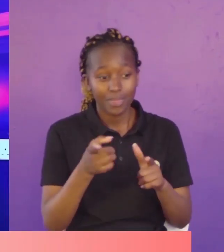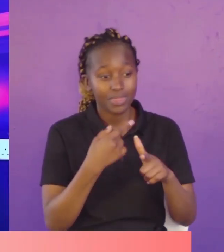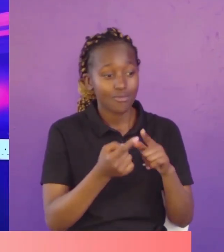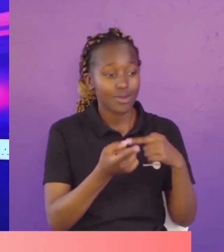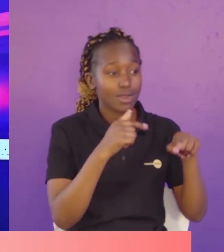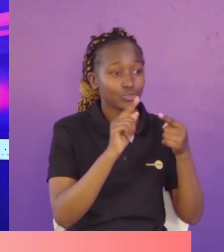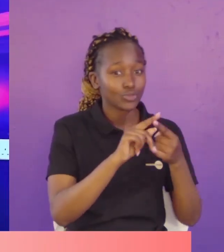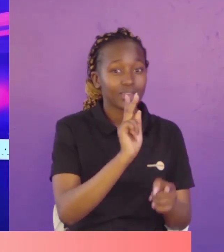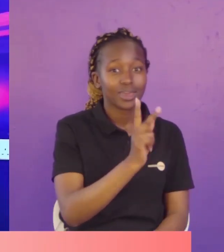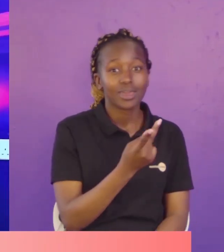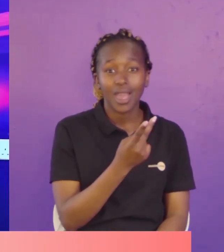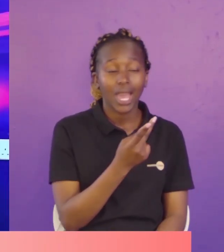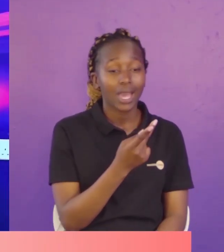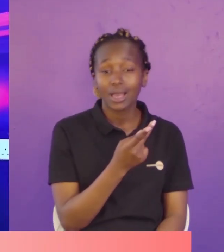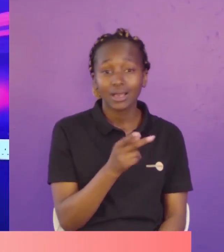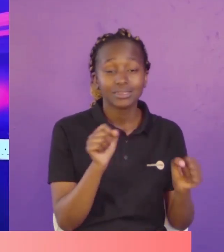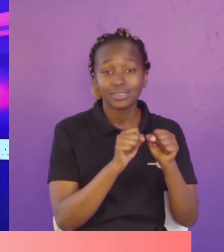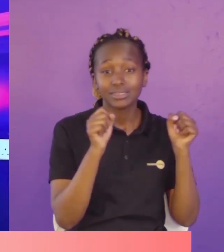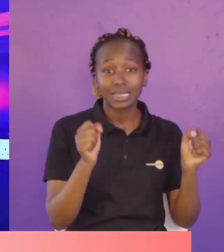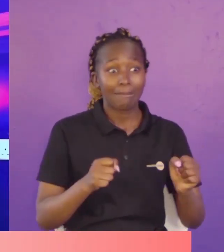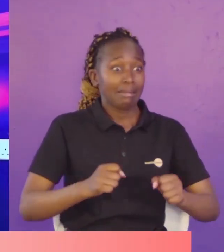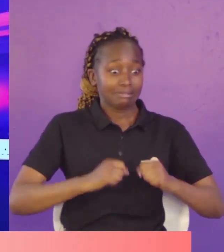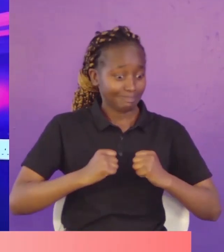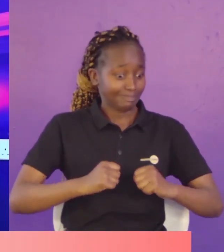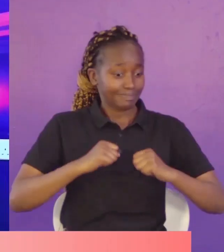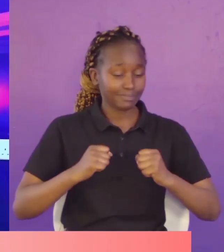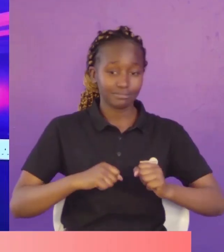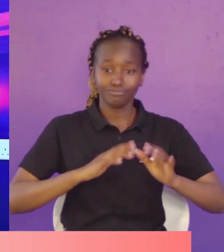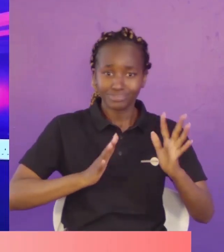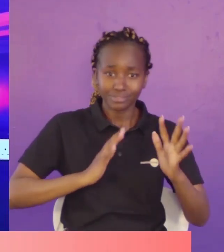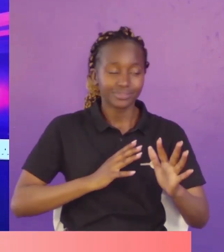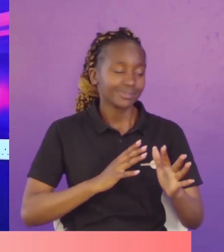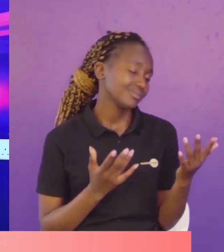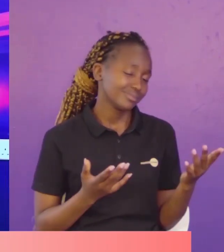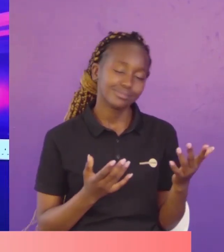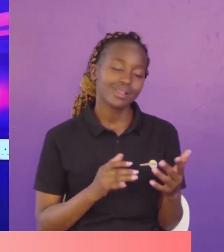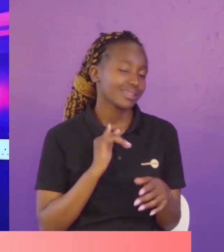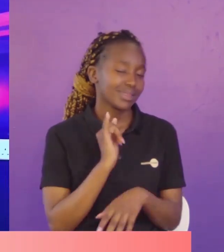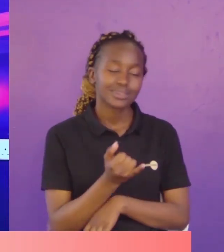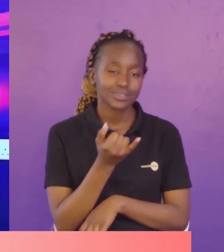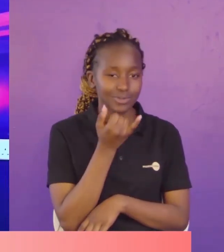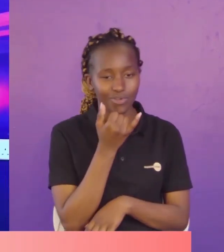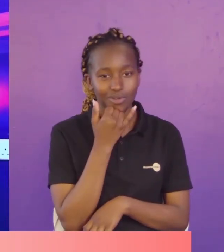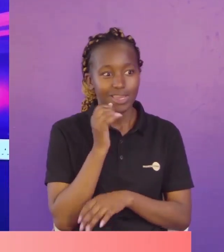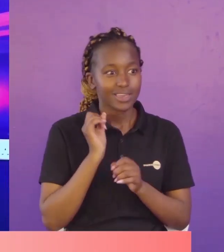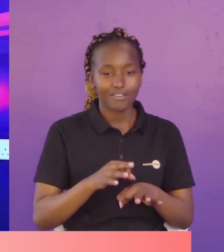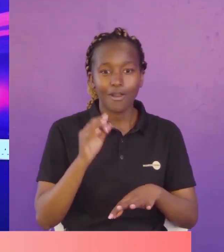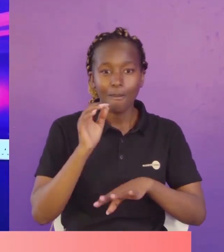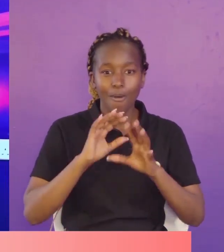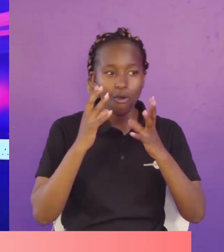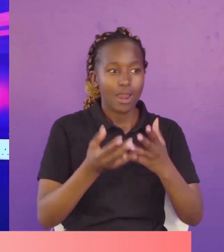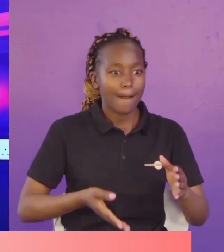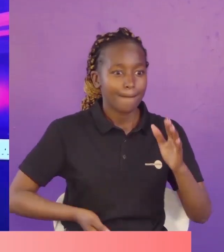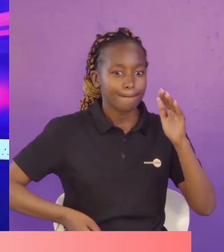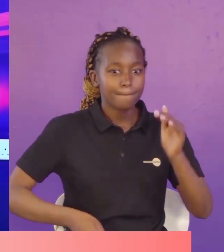that many of the patterns ni kutumia tu nguvu. Yeah. Yeah, and when you get the ball ni piga twende. You just chase